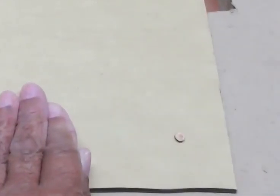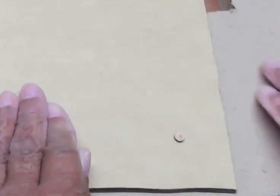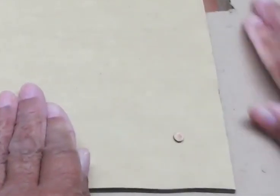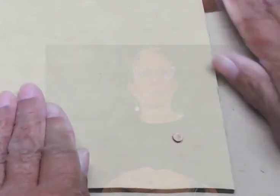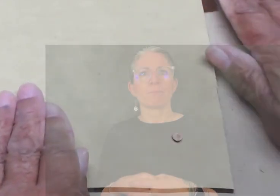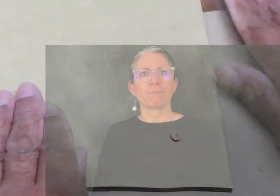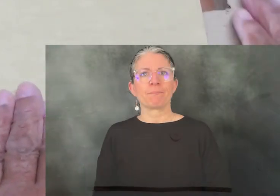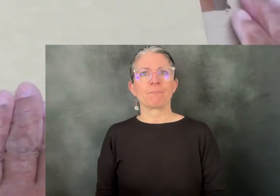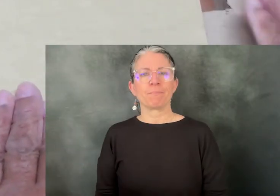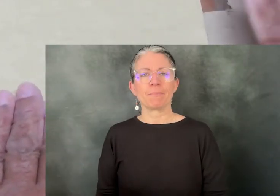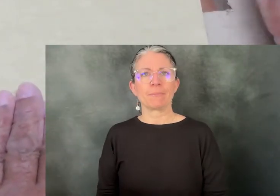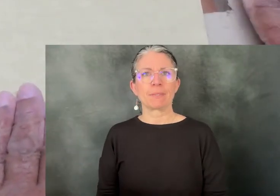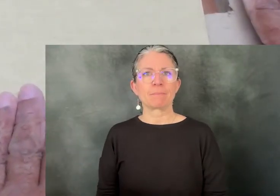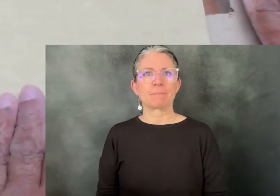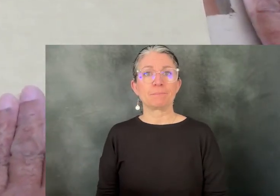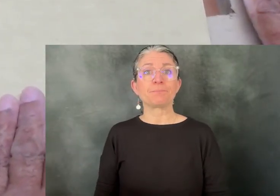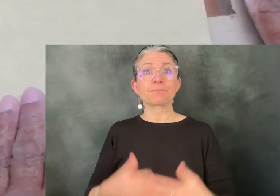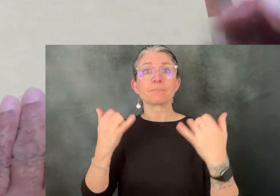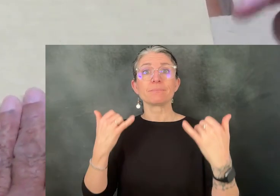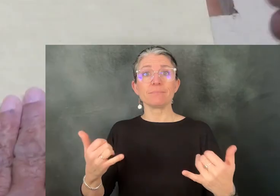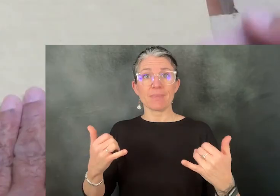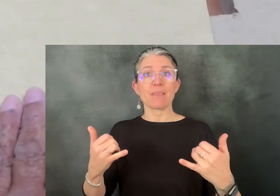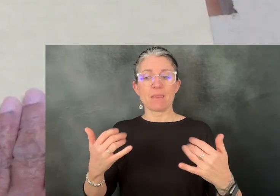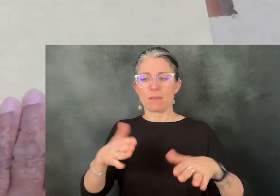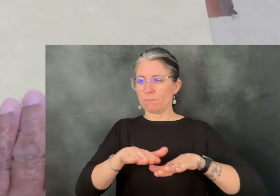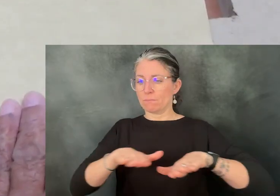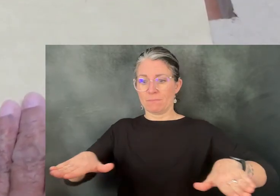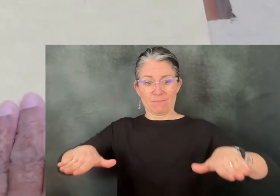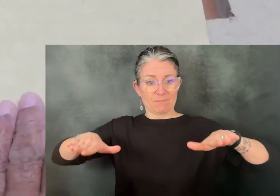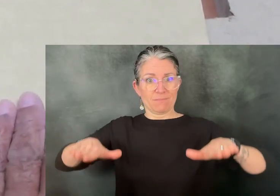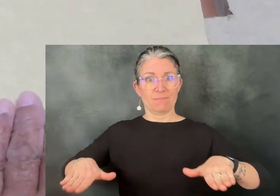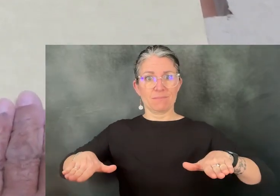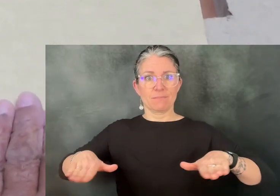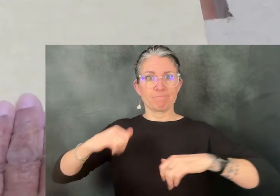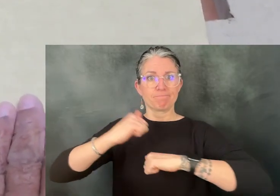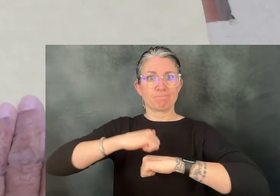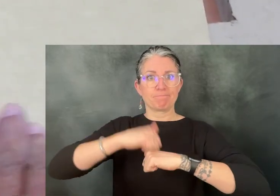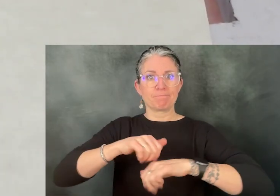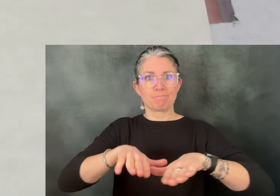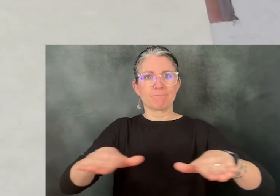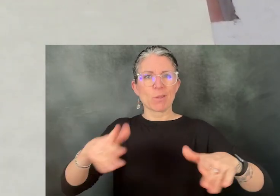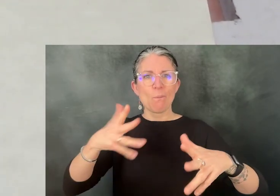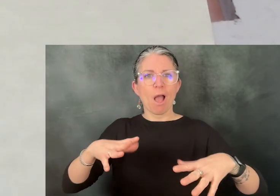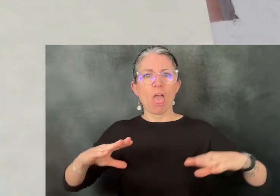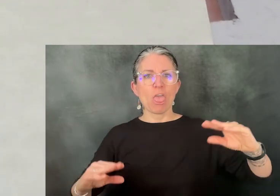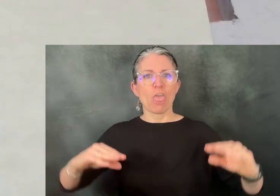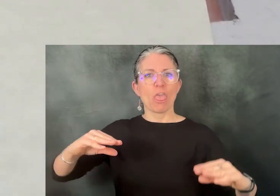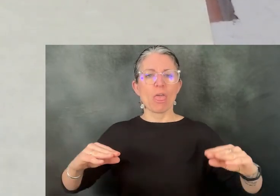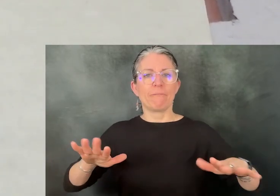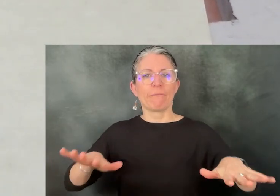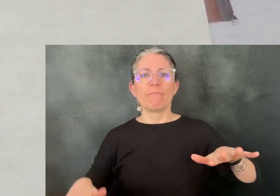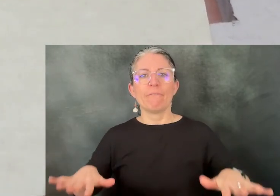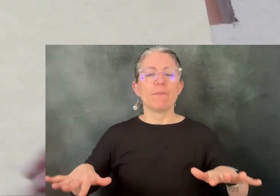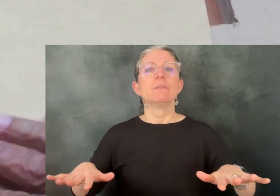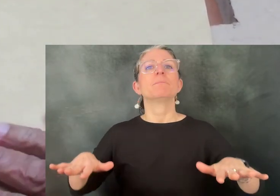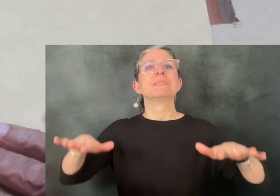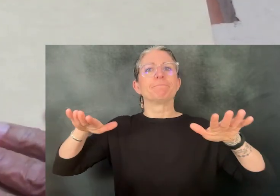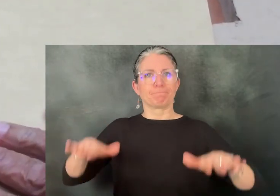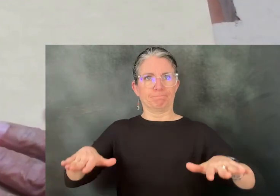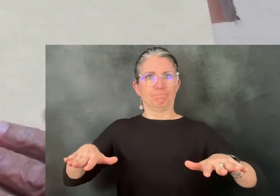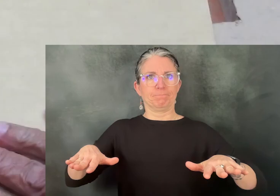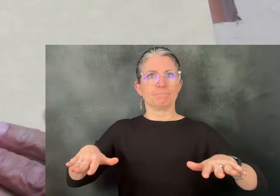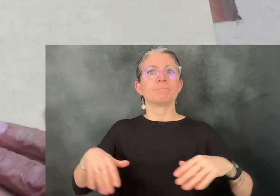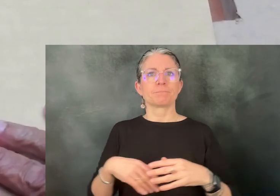Now, if you've got a surface that you don't want to nail into, like I'm doing right here, because this is just for demonstration purposes, just use a piece